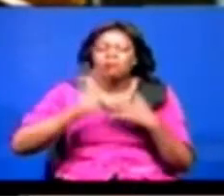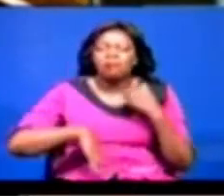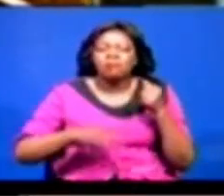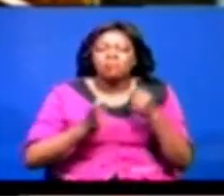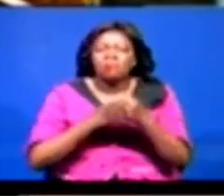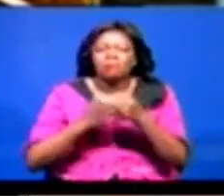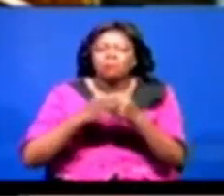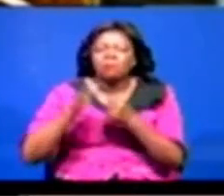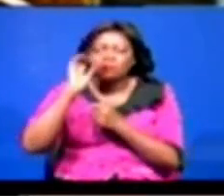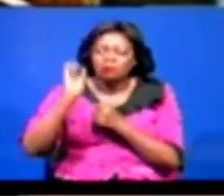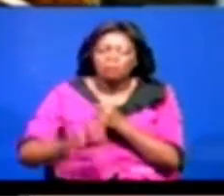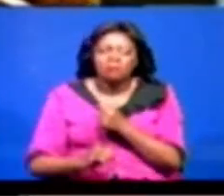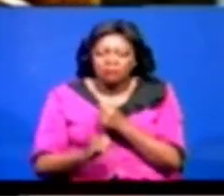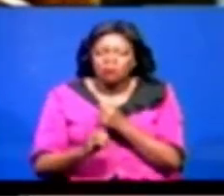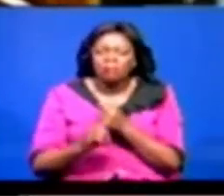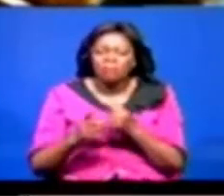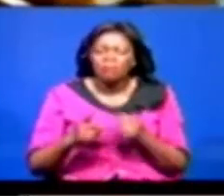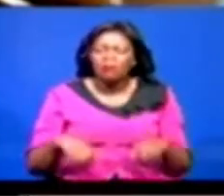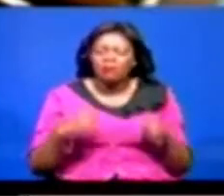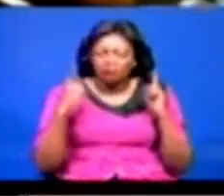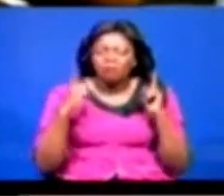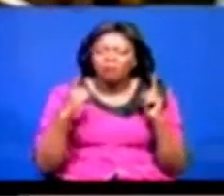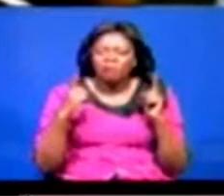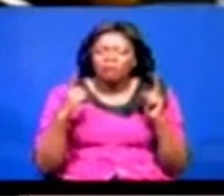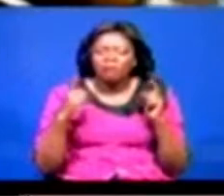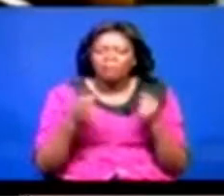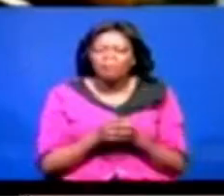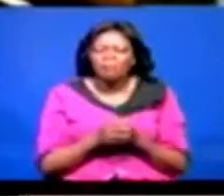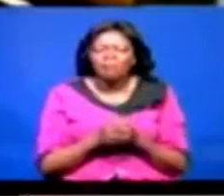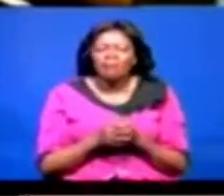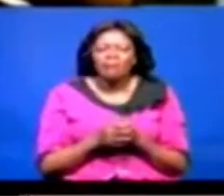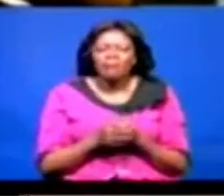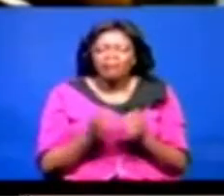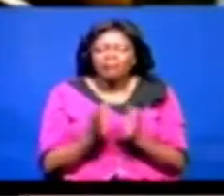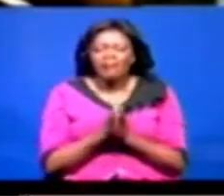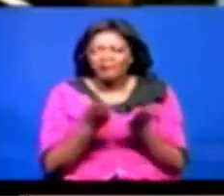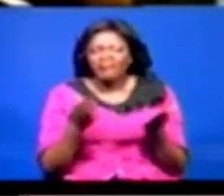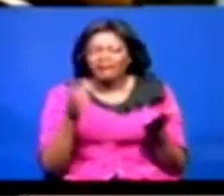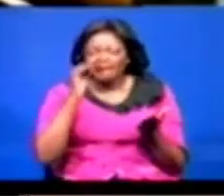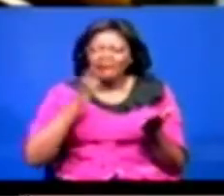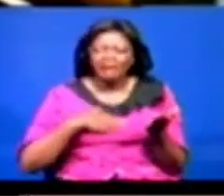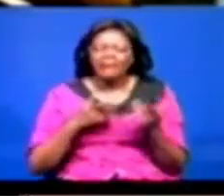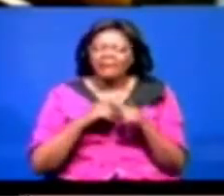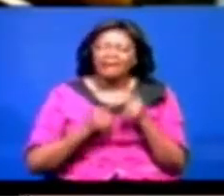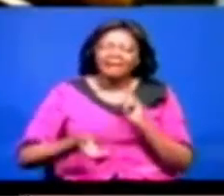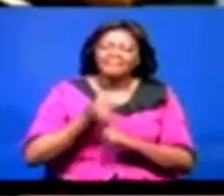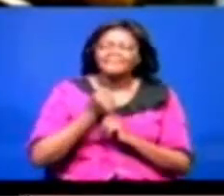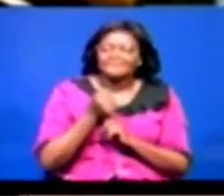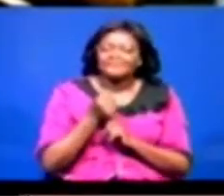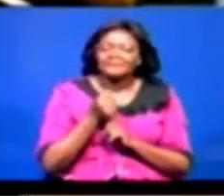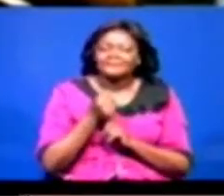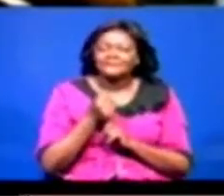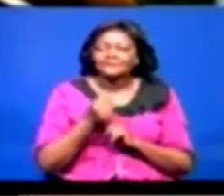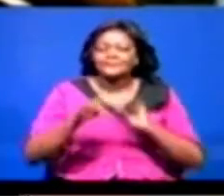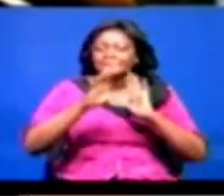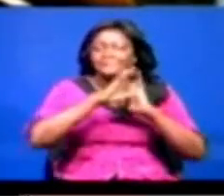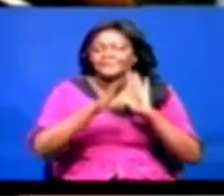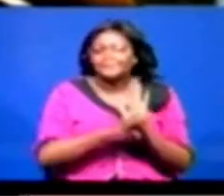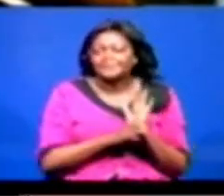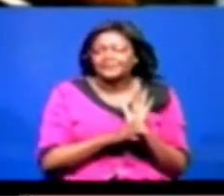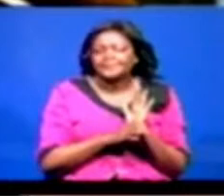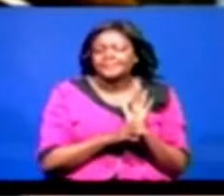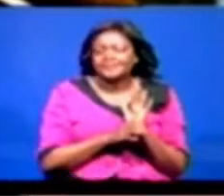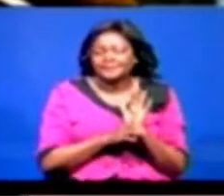99% success rate. In our view, that then achieved the constitutional